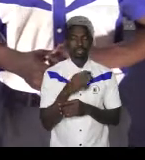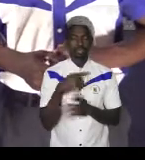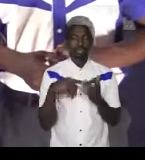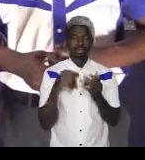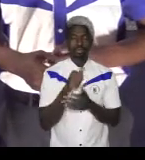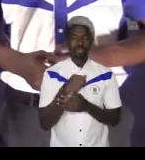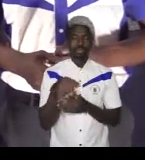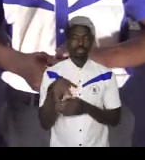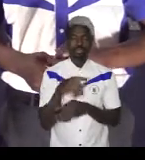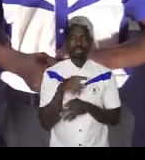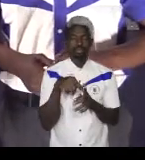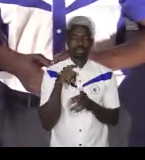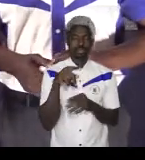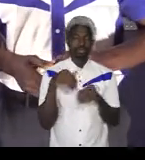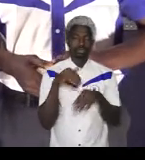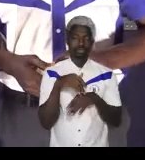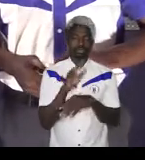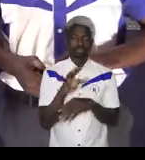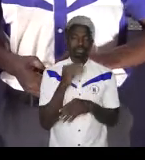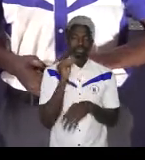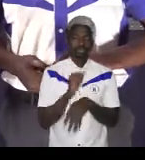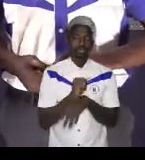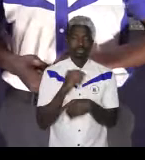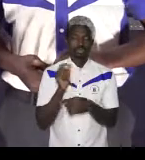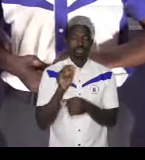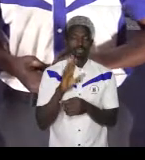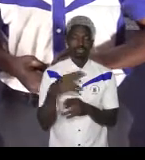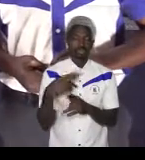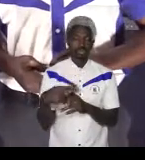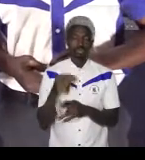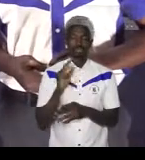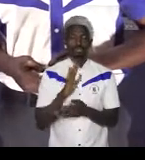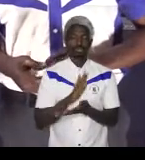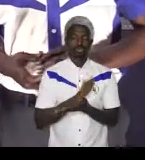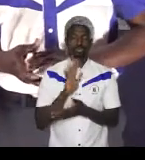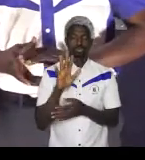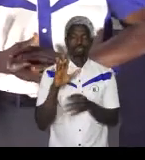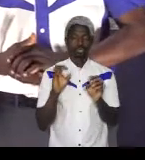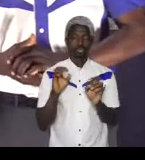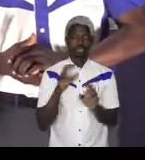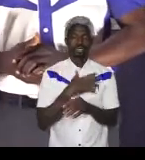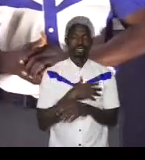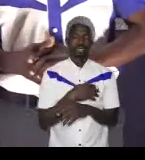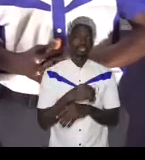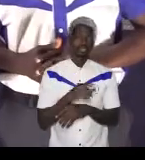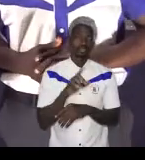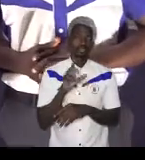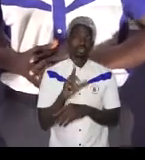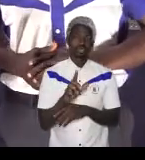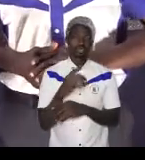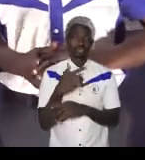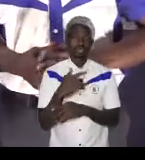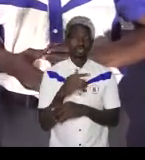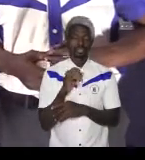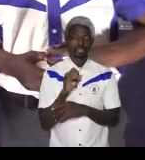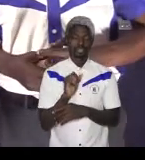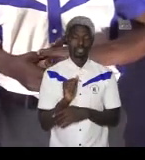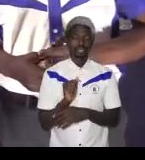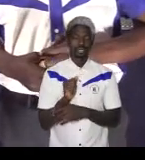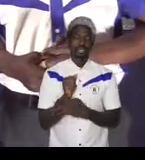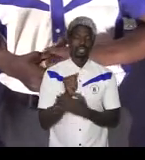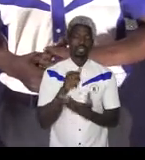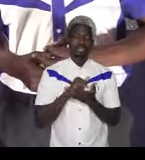are sending in your assignment, make sure you indicate your name, Your school, Your class, and your local government